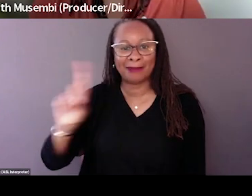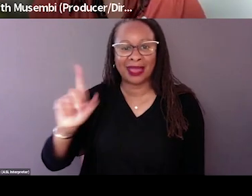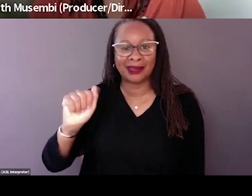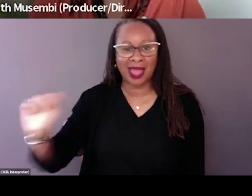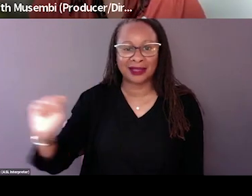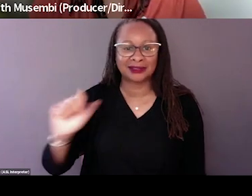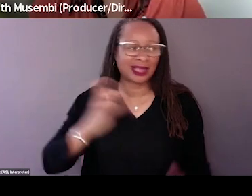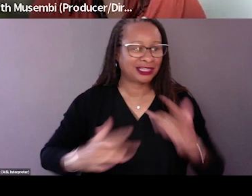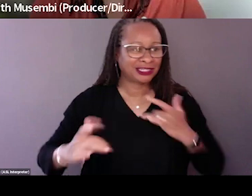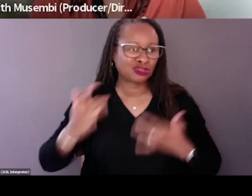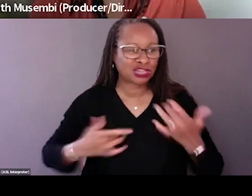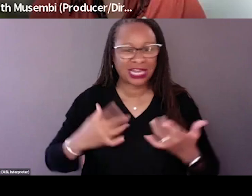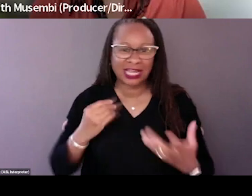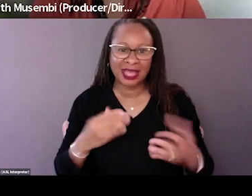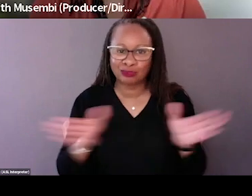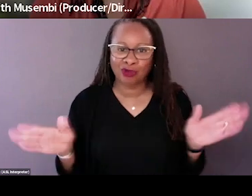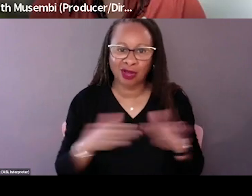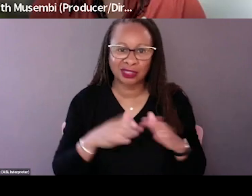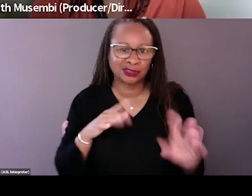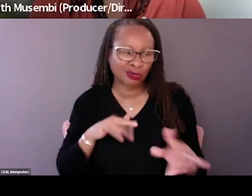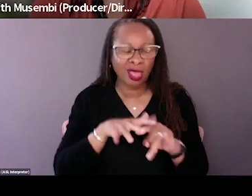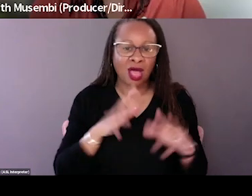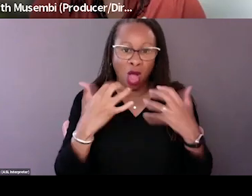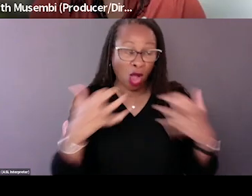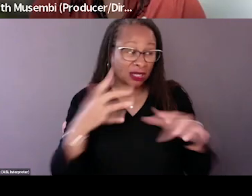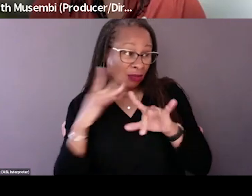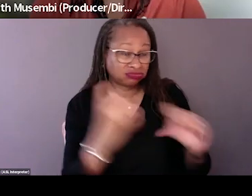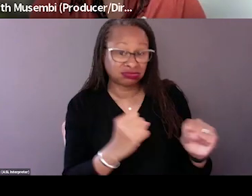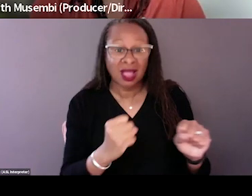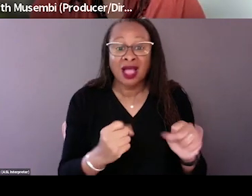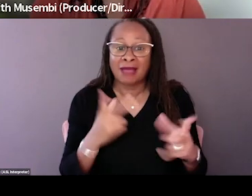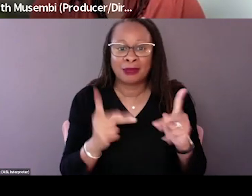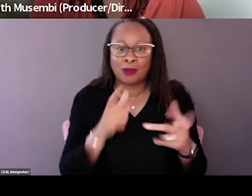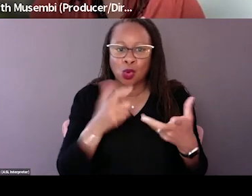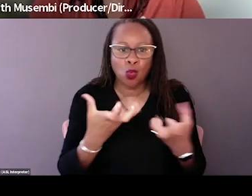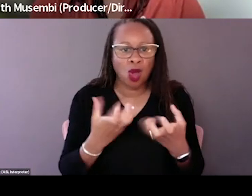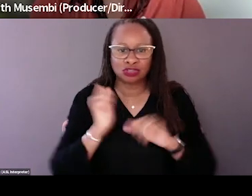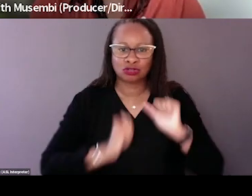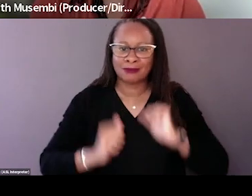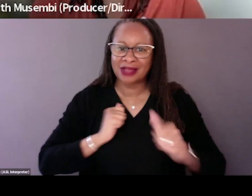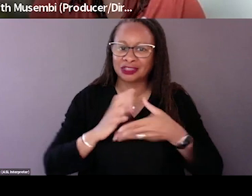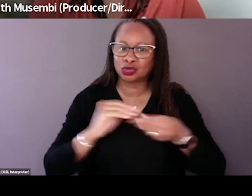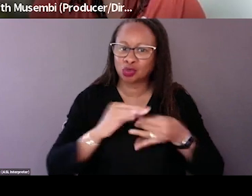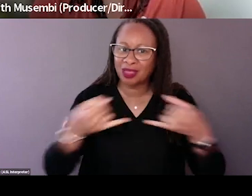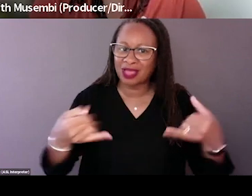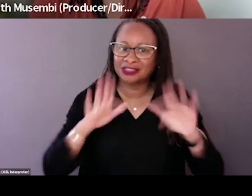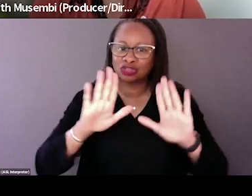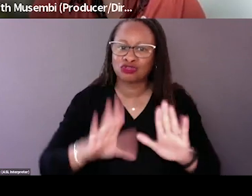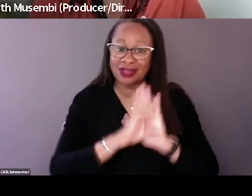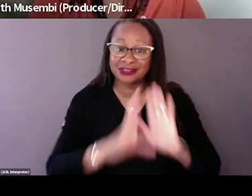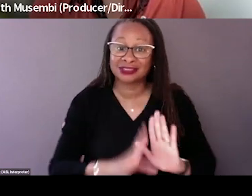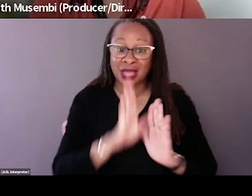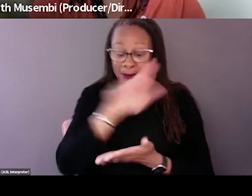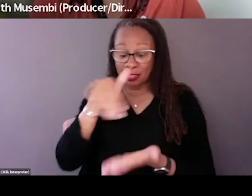a new audience and to appeal to people that want dramatic storylines and great characters, but at the heart of it is the heart of it